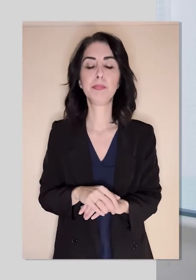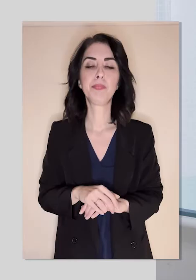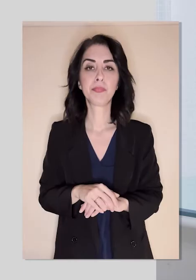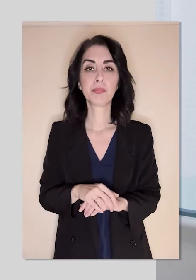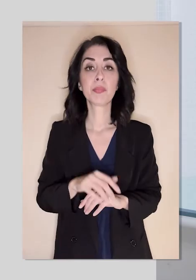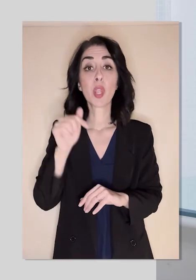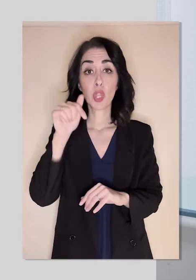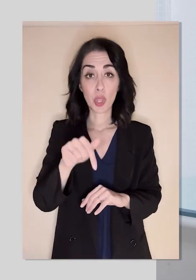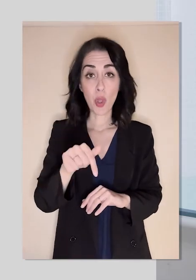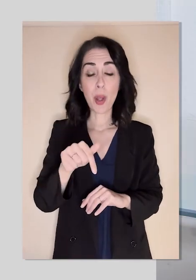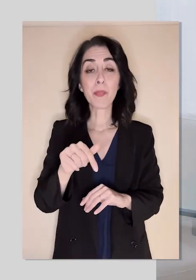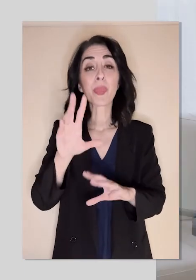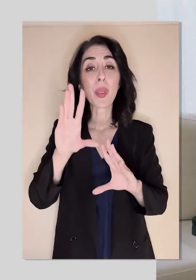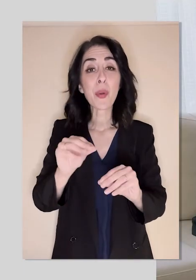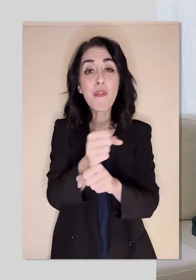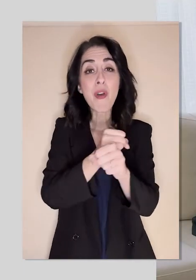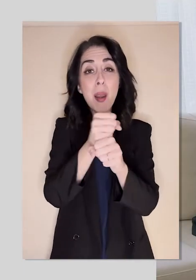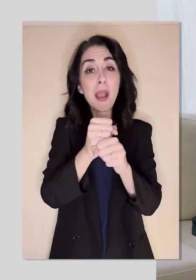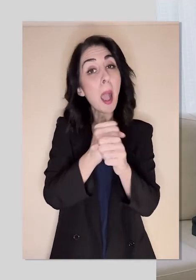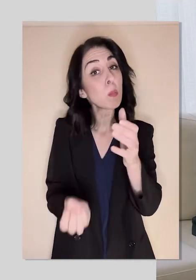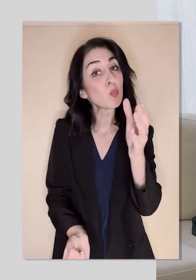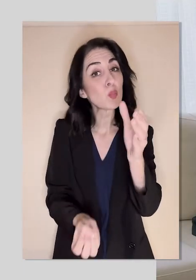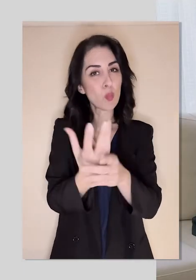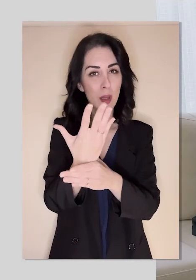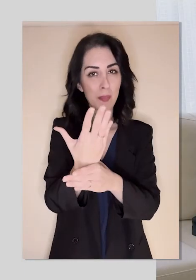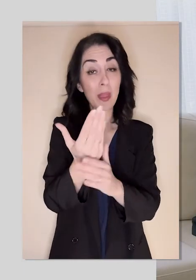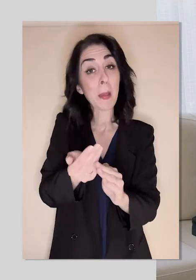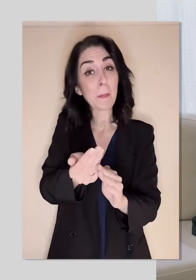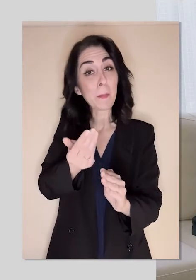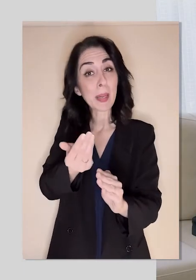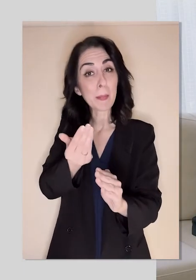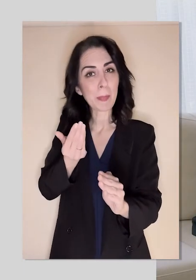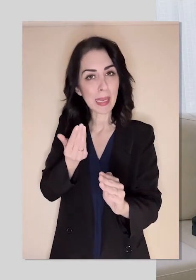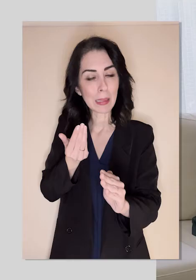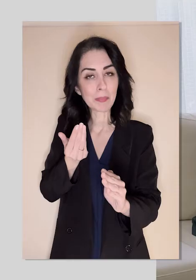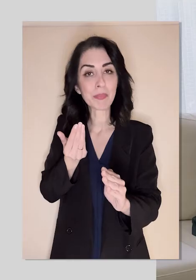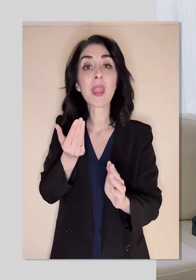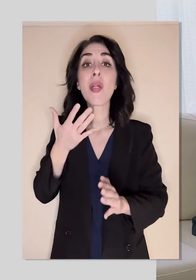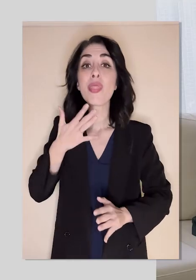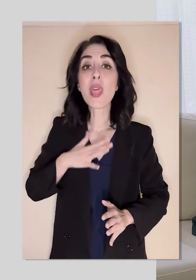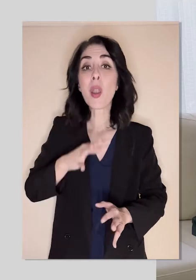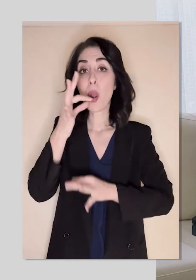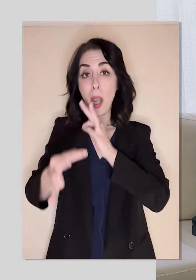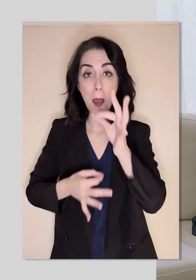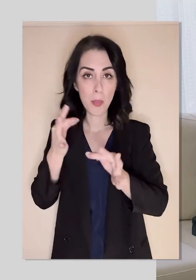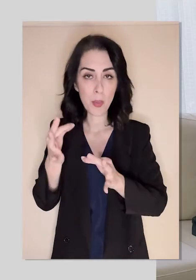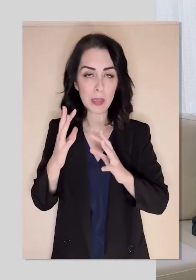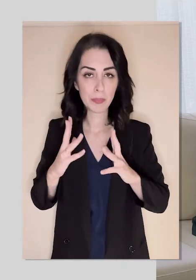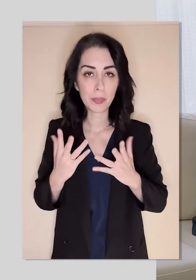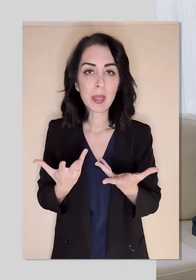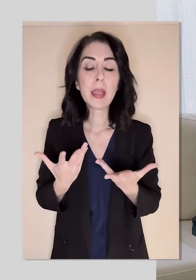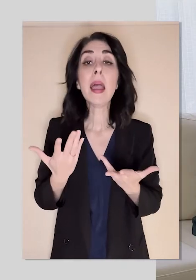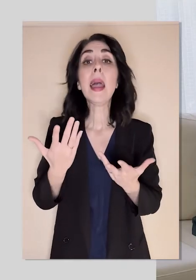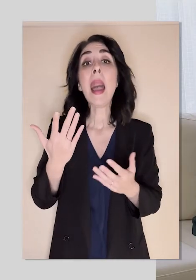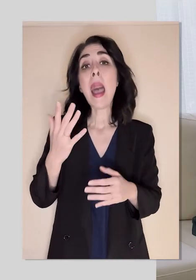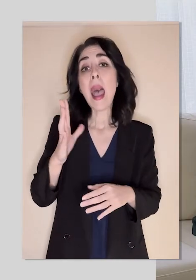of anti-migraine drugs, what can we do for patients that the triptans don't work that